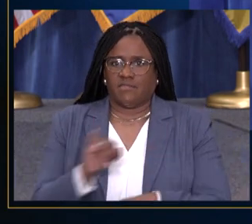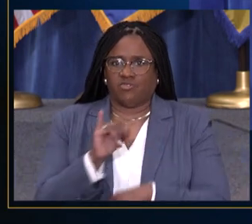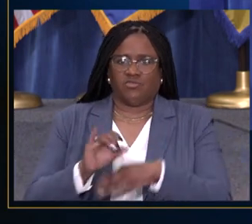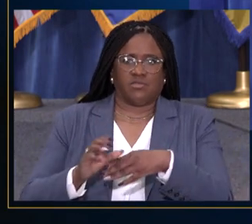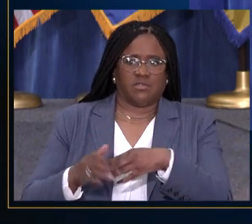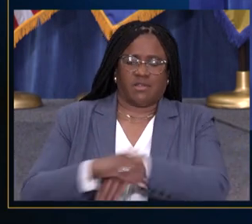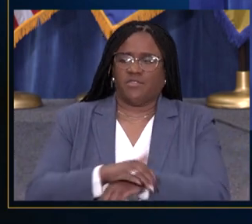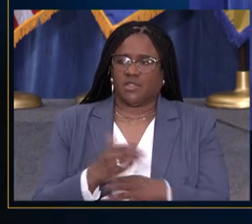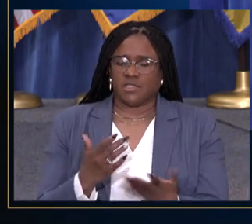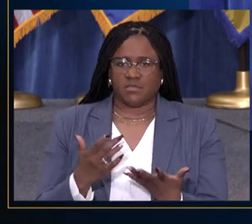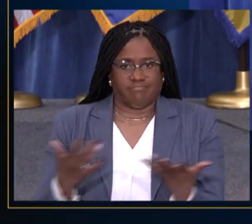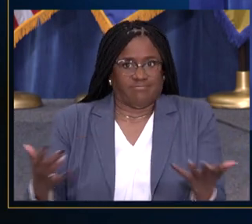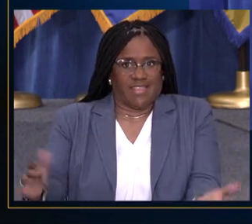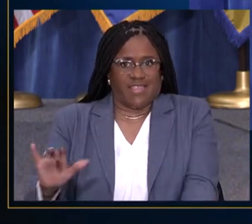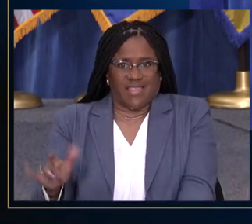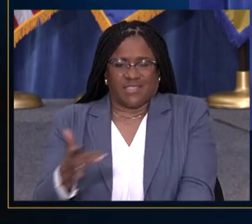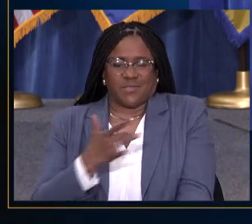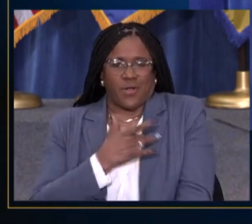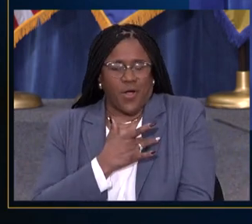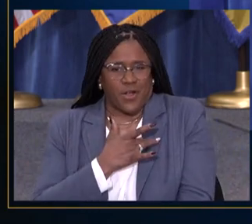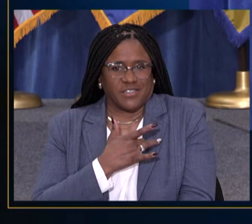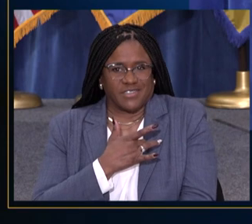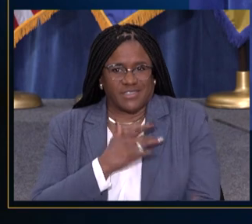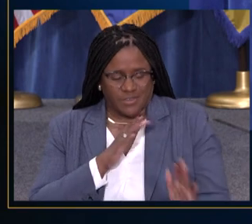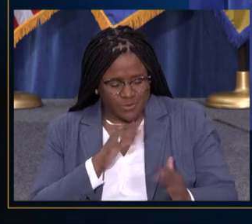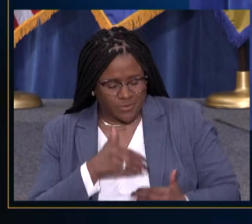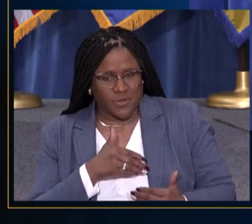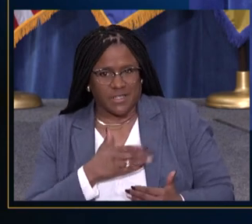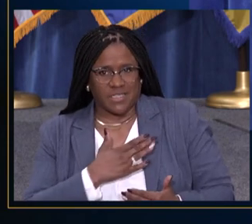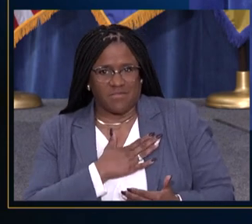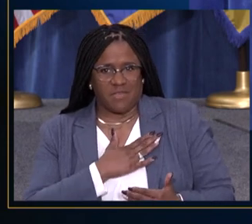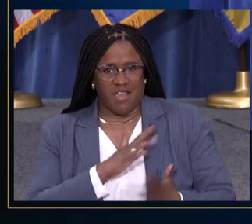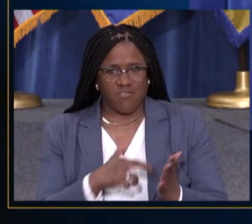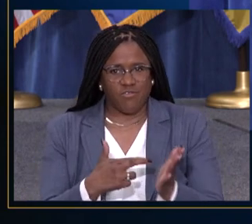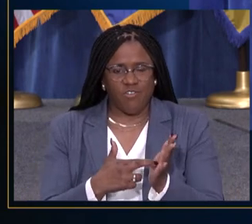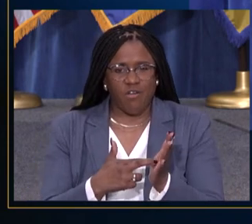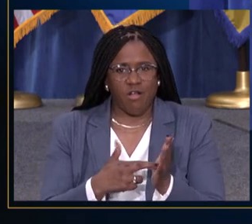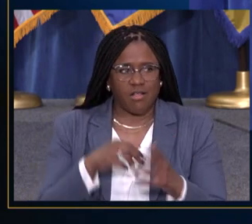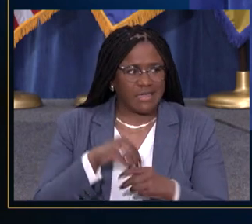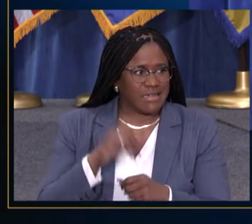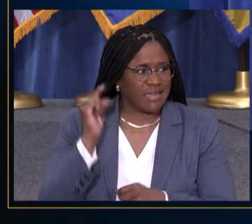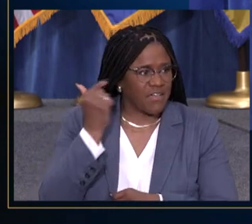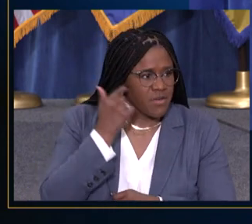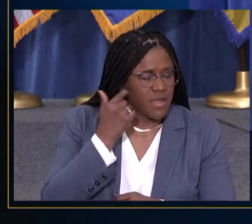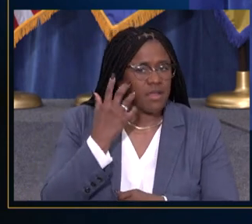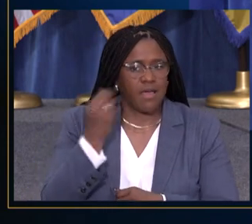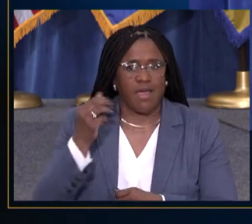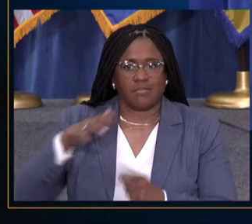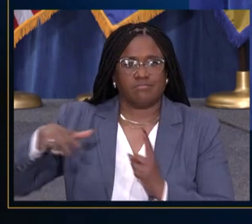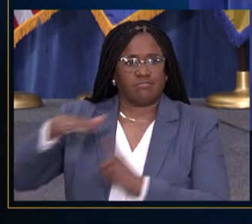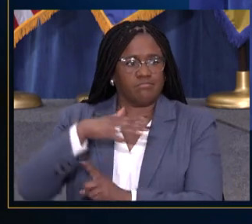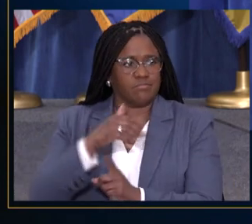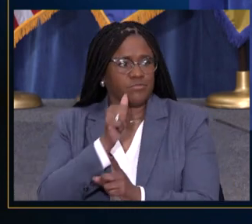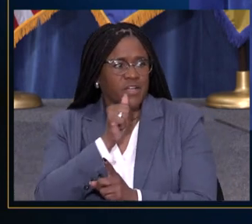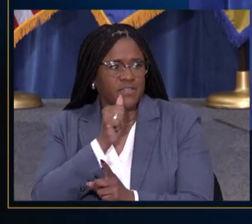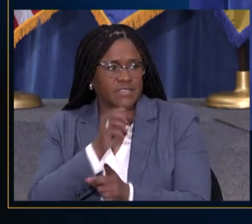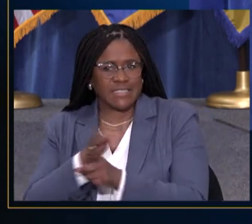been the arc of my role in government and outside of government, of